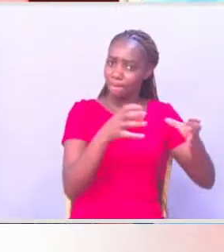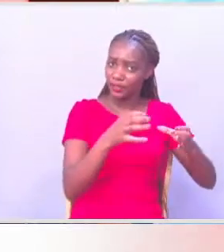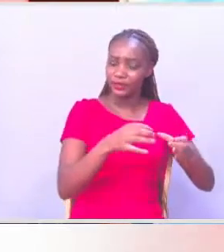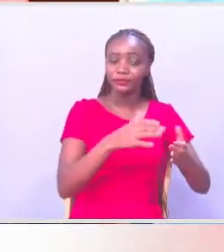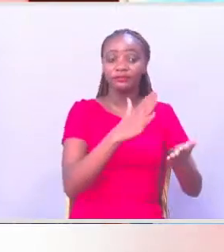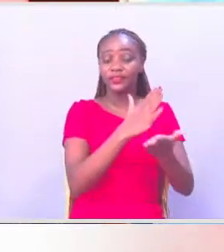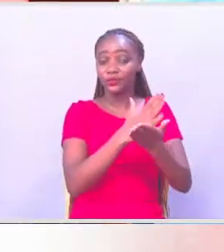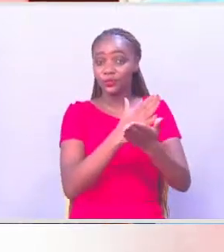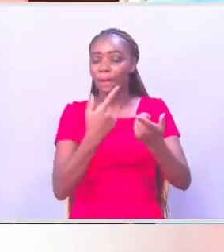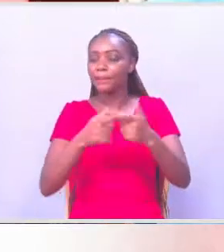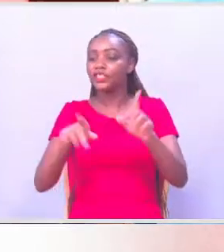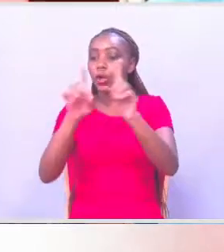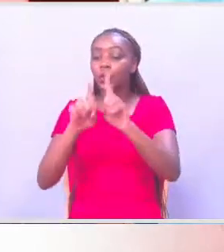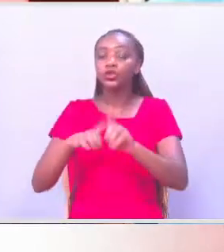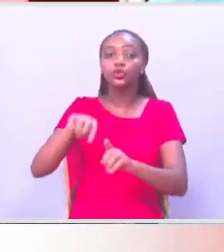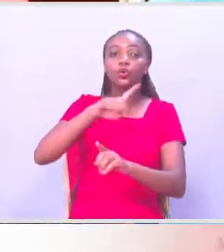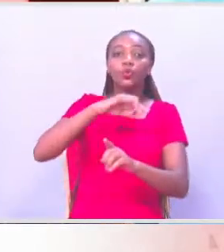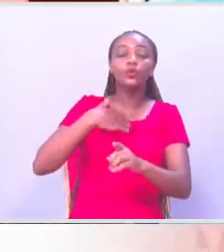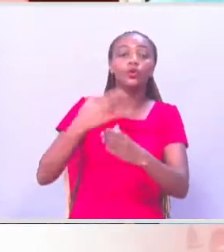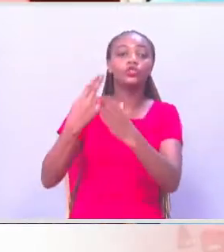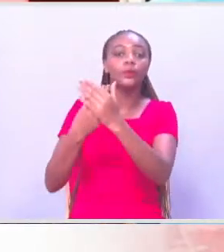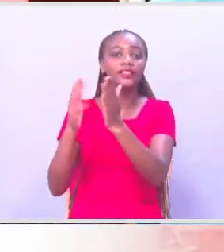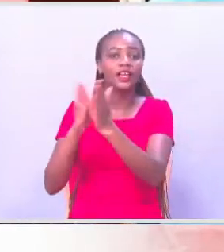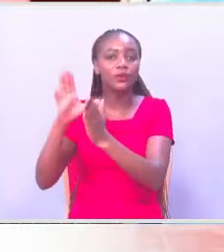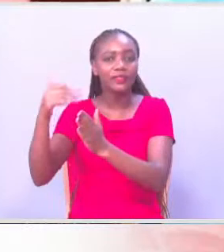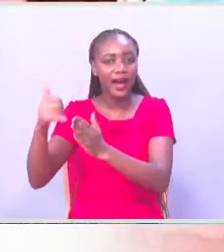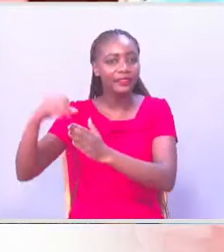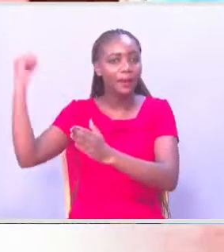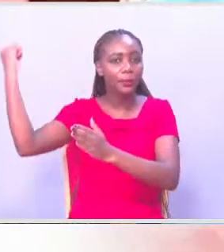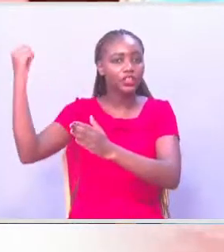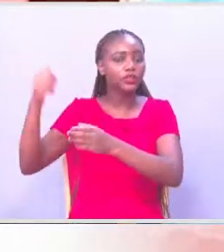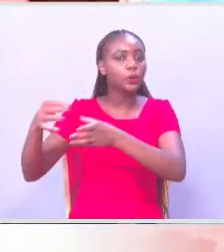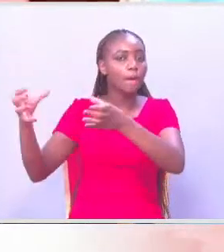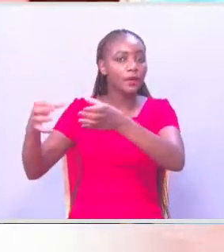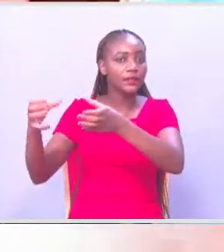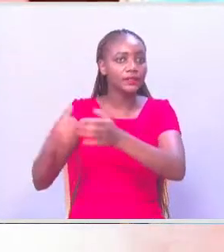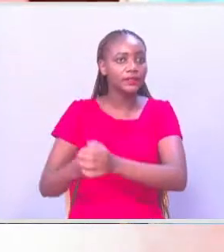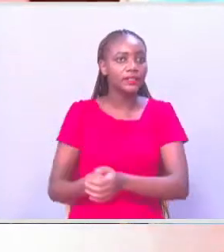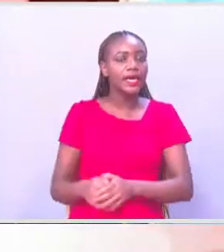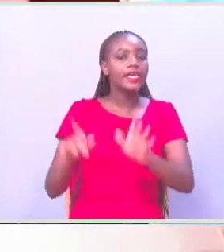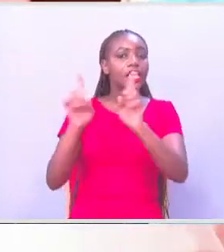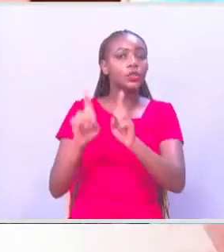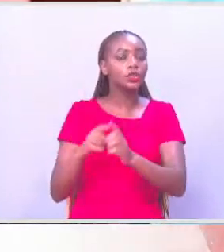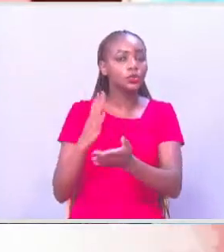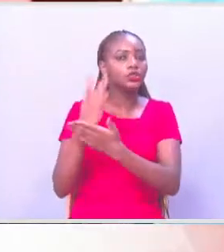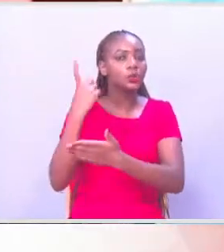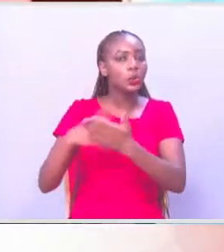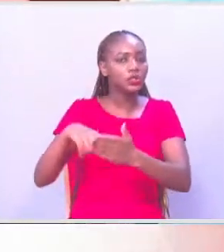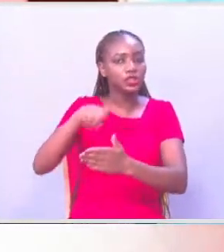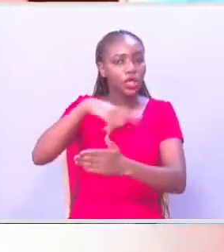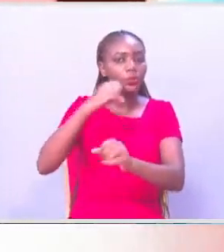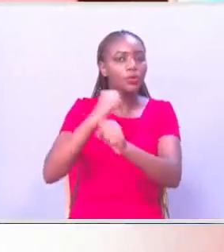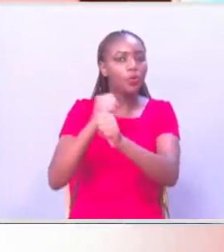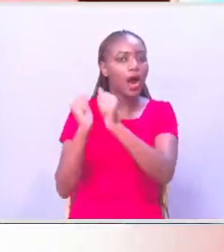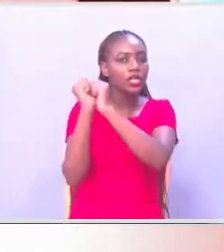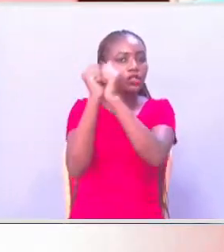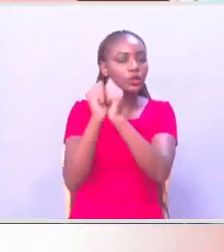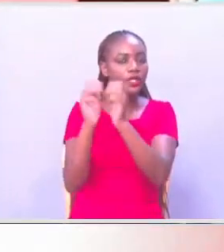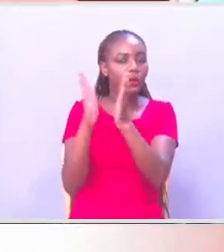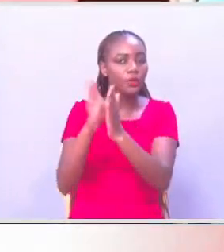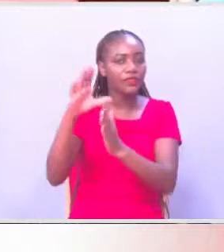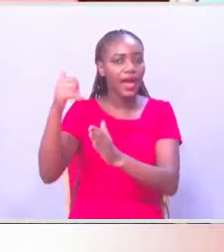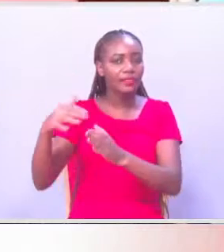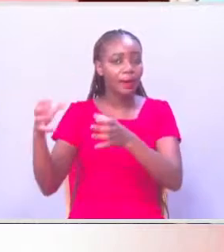at associating and cooperating with the other political parties. So we want to work together with the